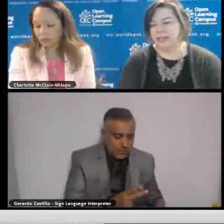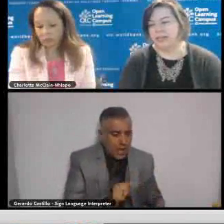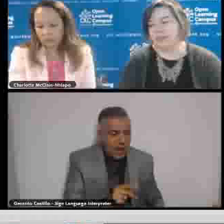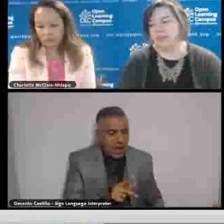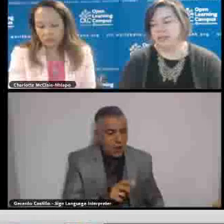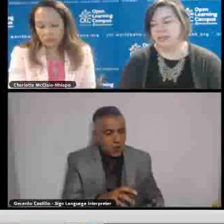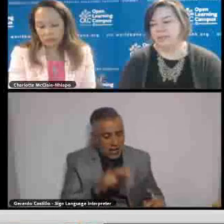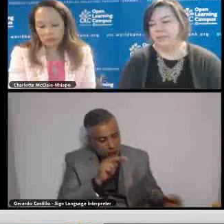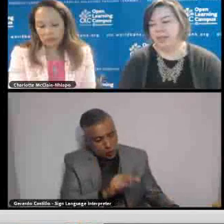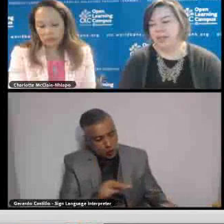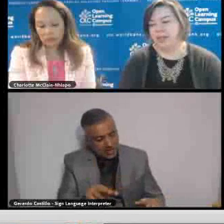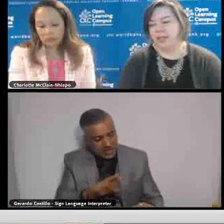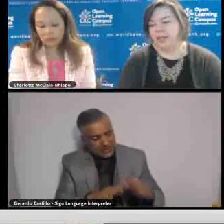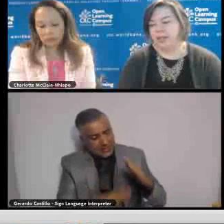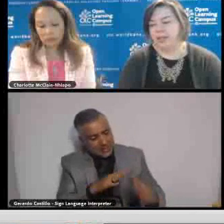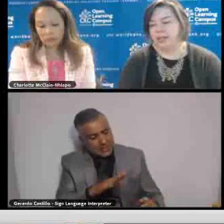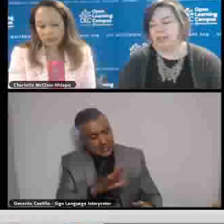city's